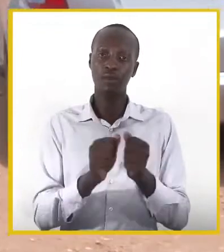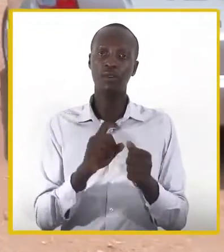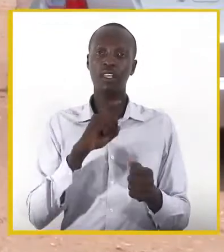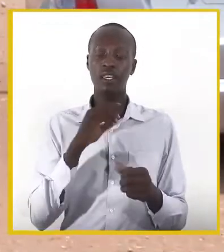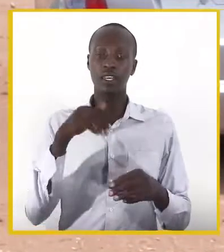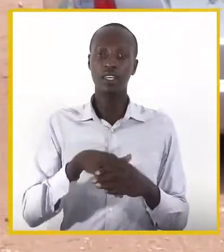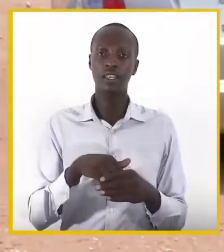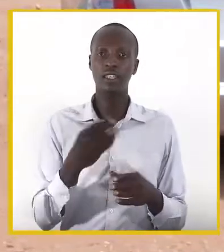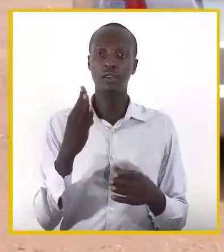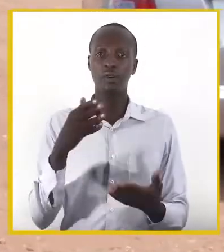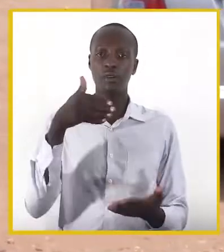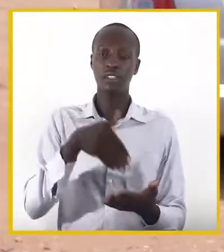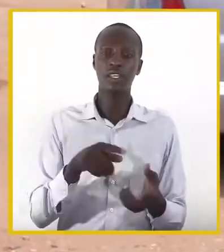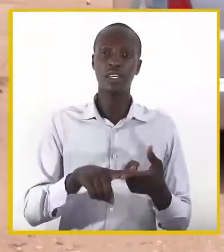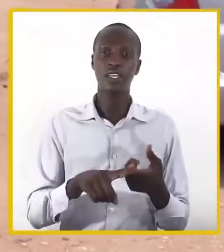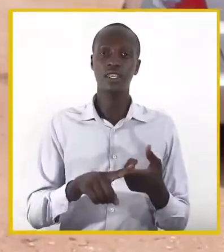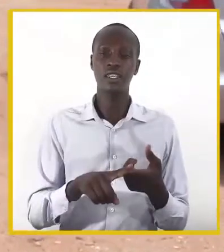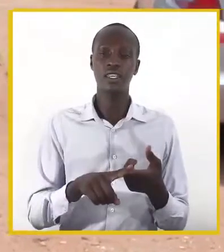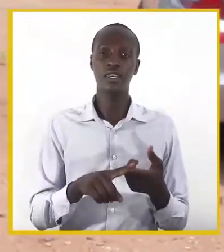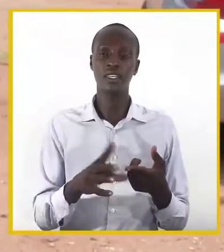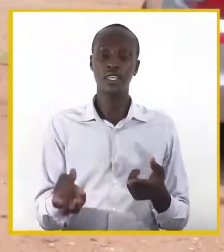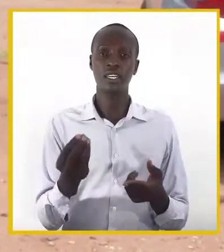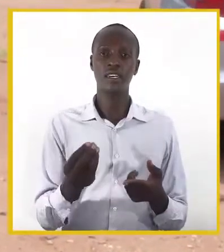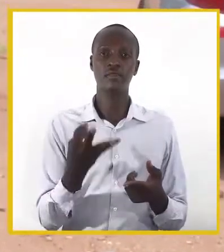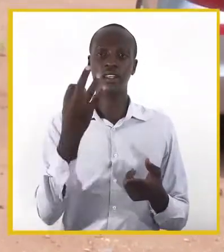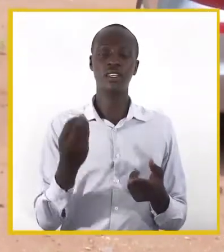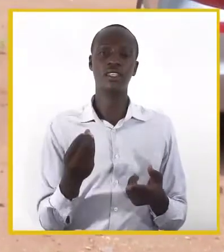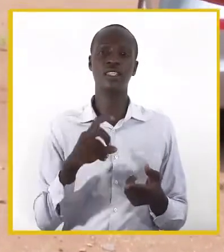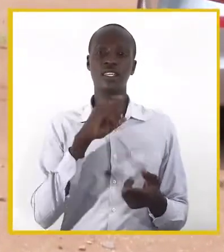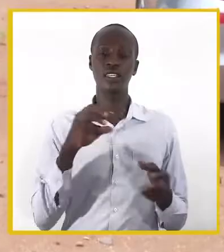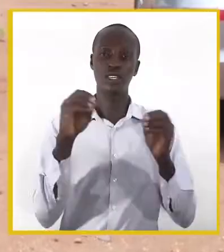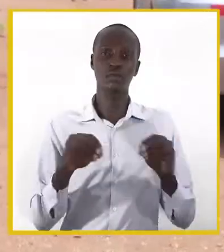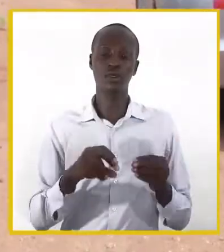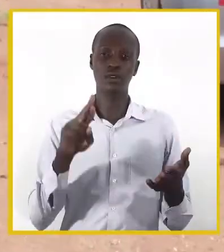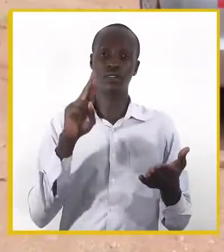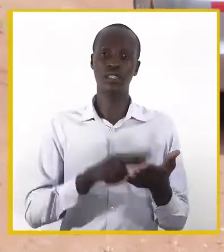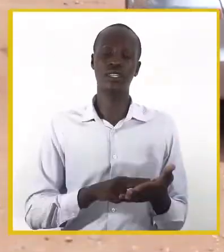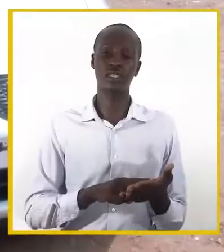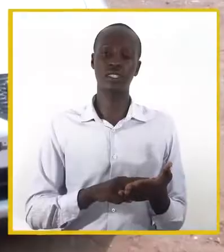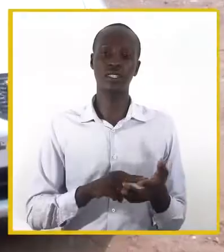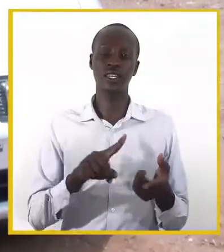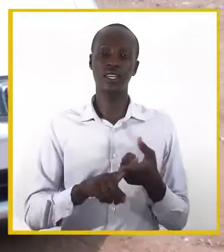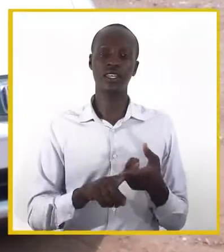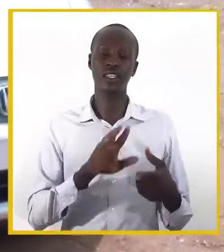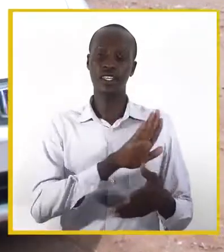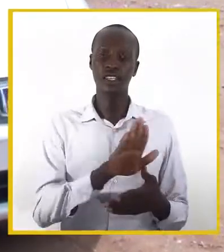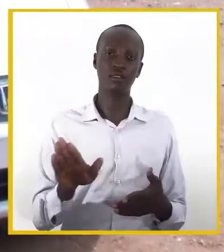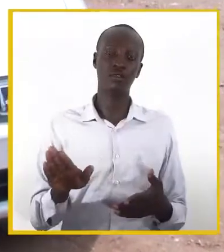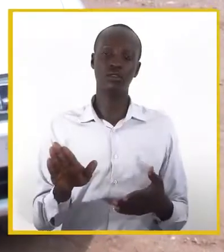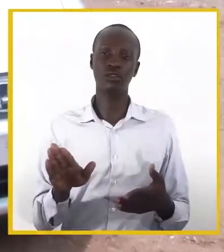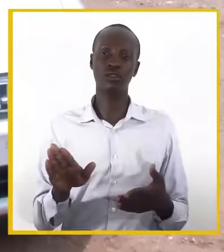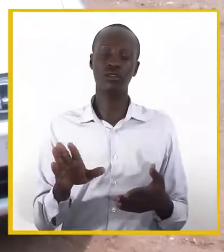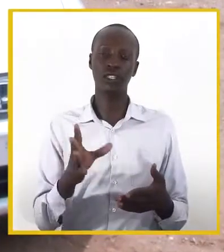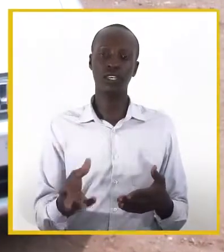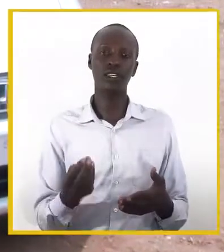impounded 30 vehicles which were moving around without registration plates. Of those that have